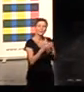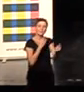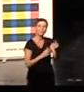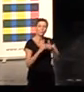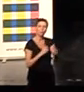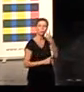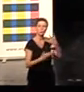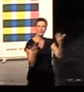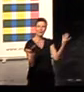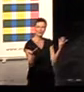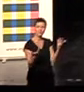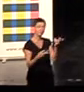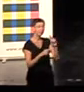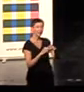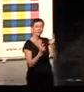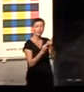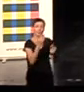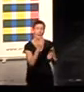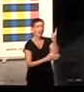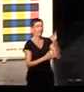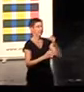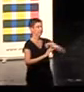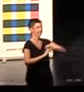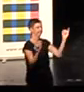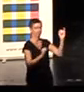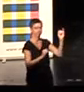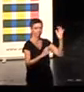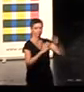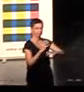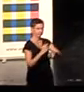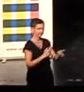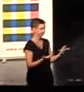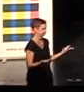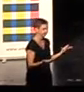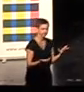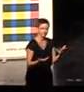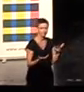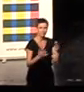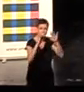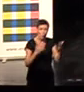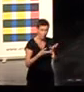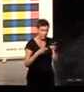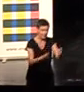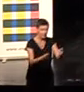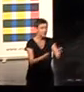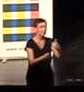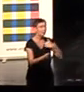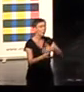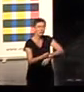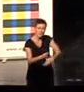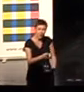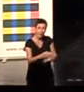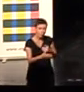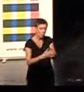it something happens wie in the interaction of of de global system wie wil hem starvation